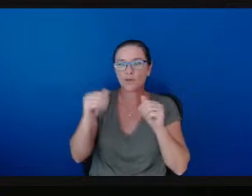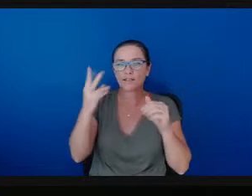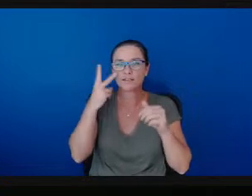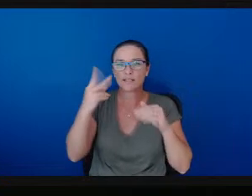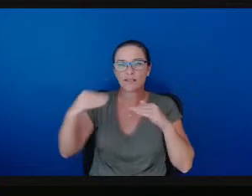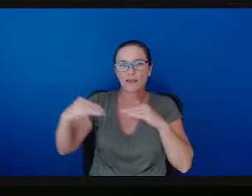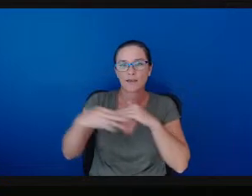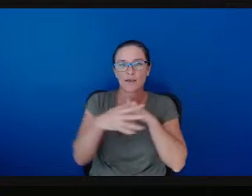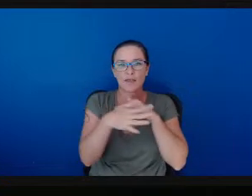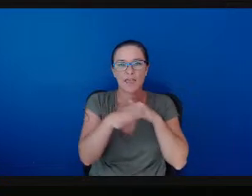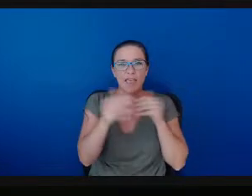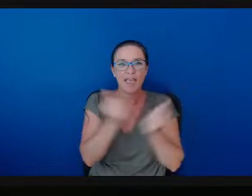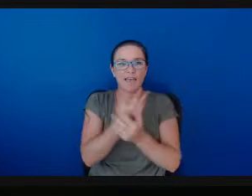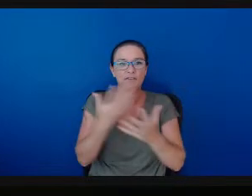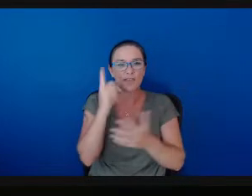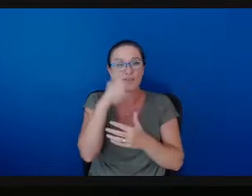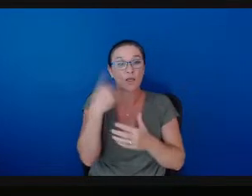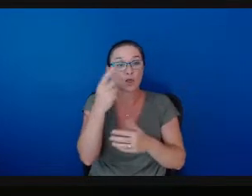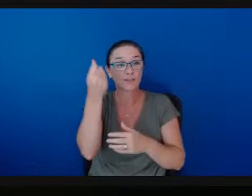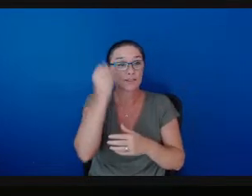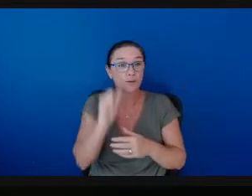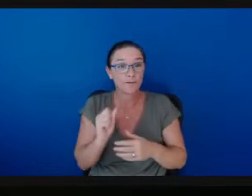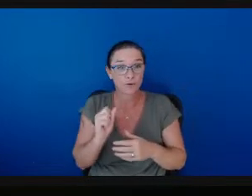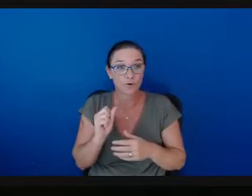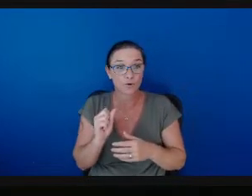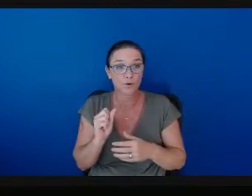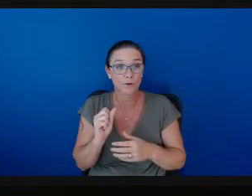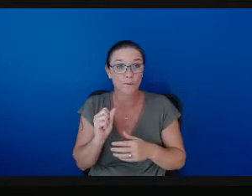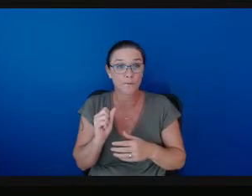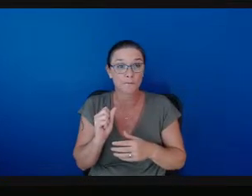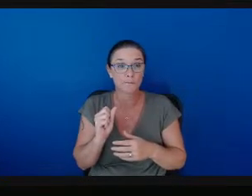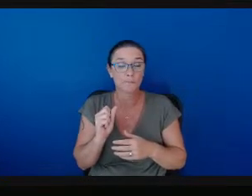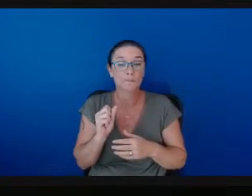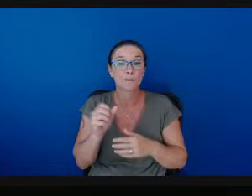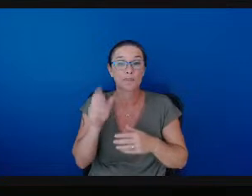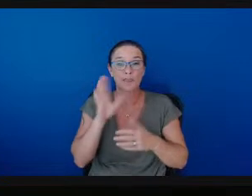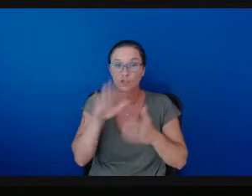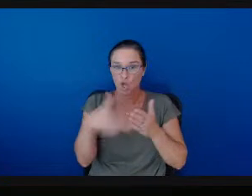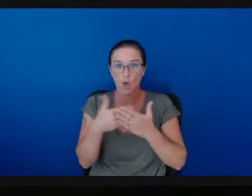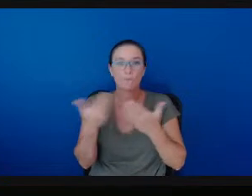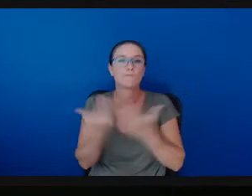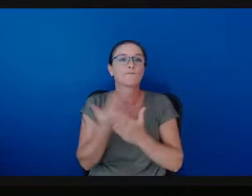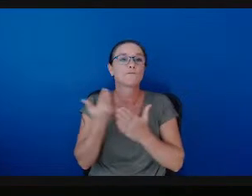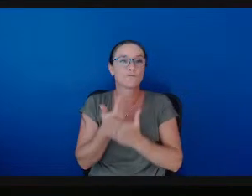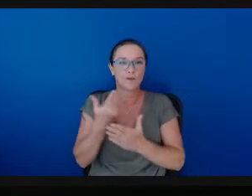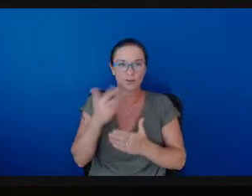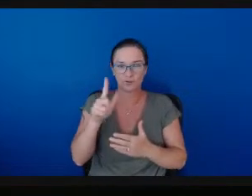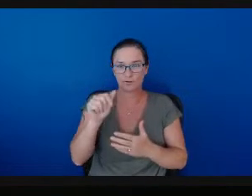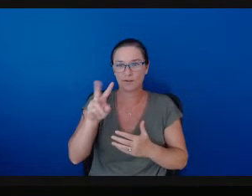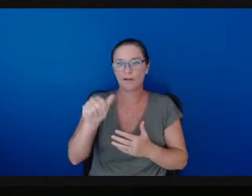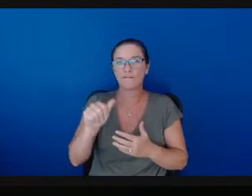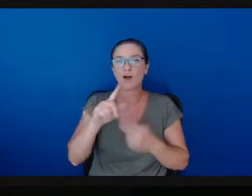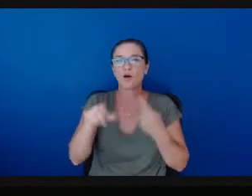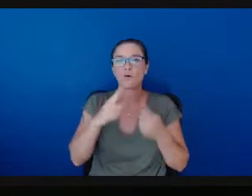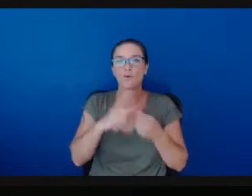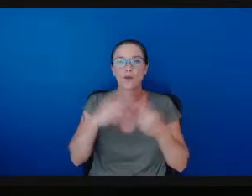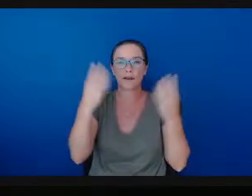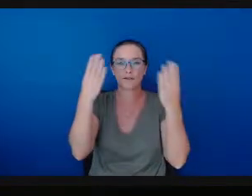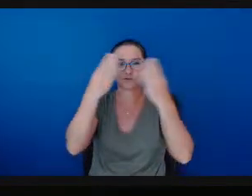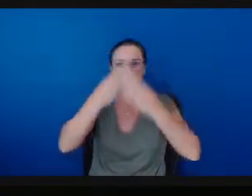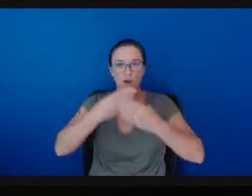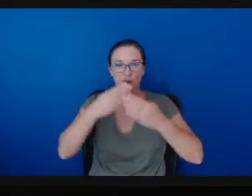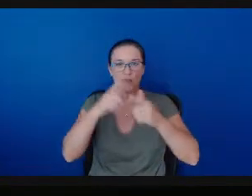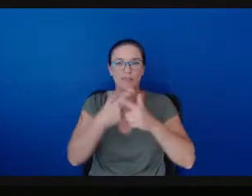silver, and its foreground all through here is all fresh lava. And once it gets dark, this will be more obvious to note as well